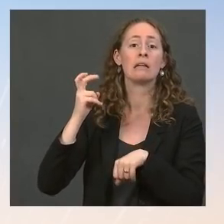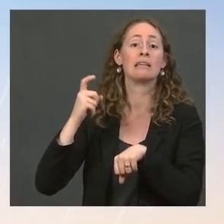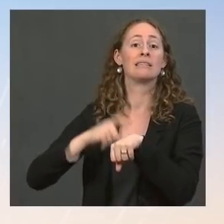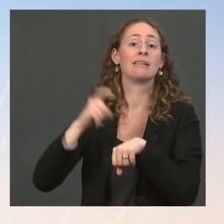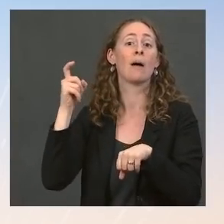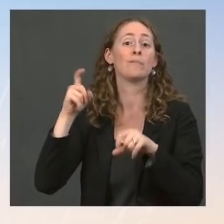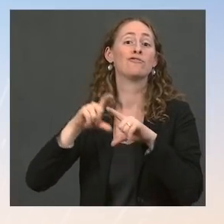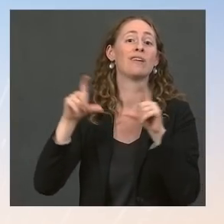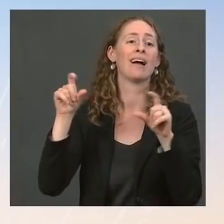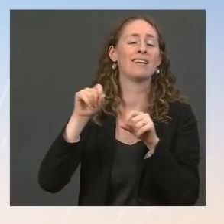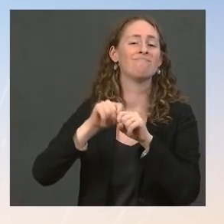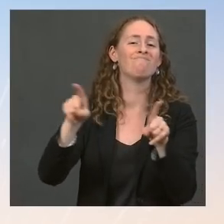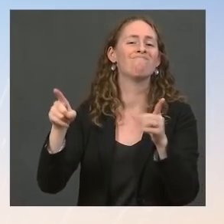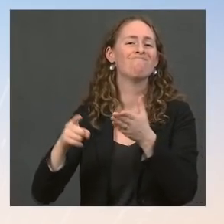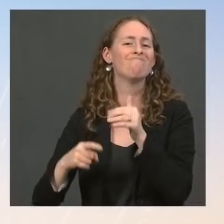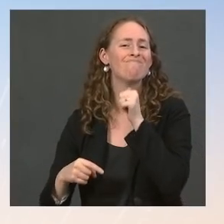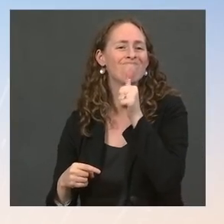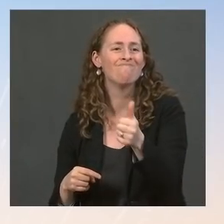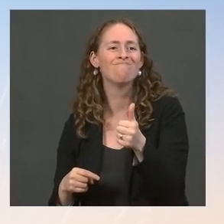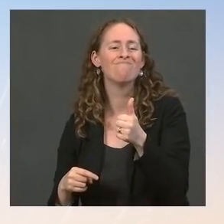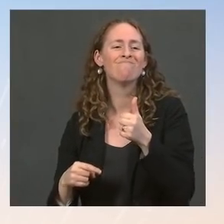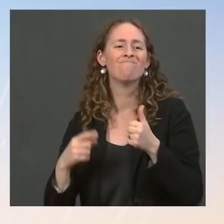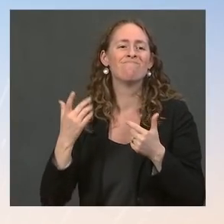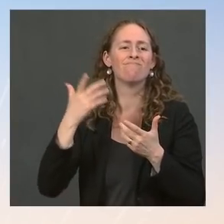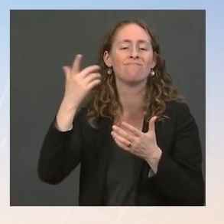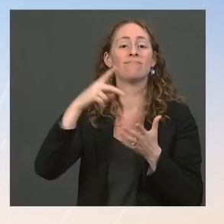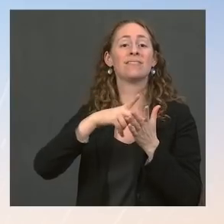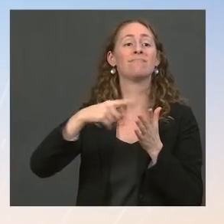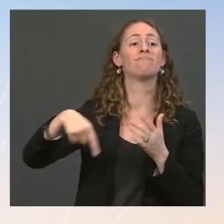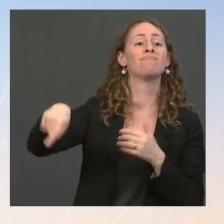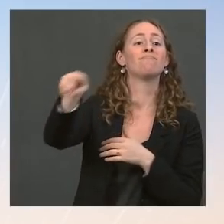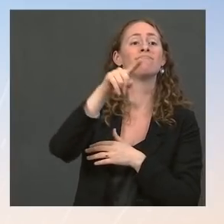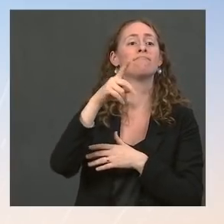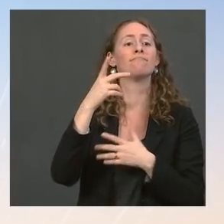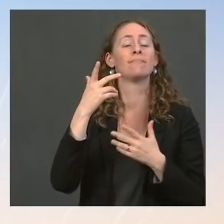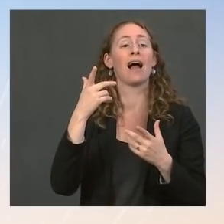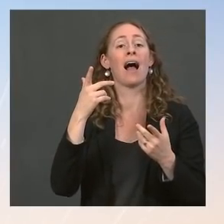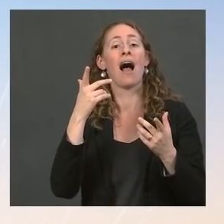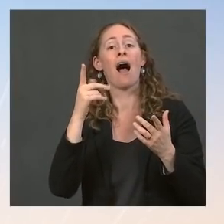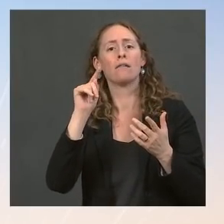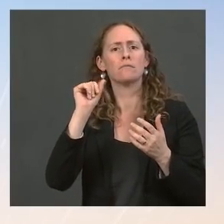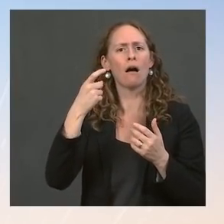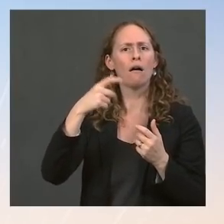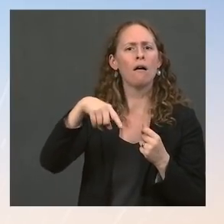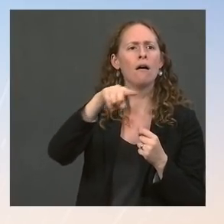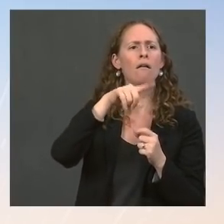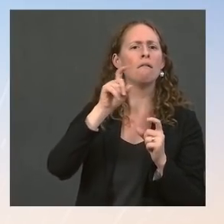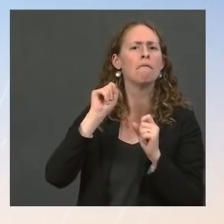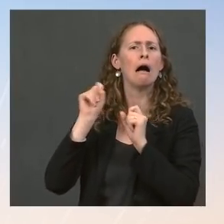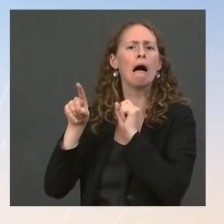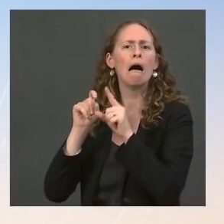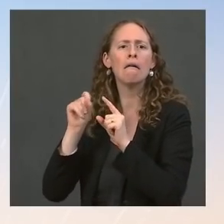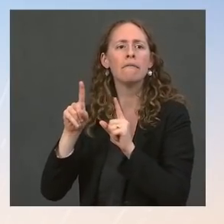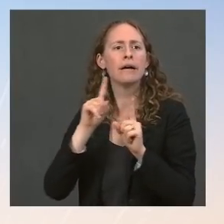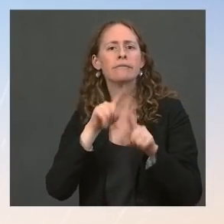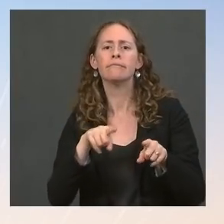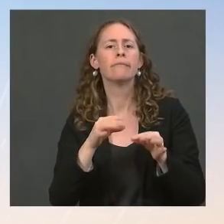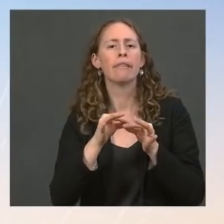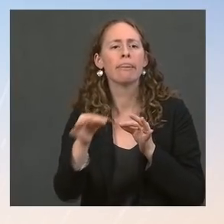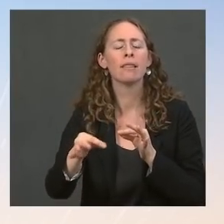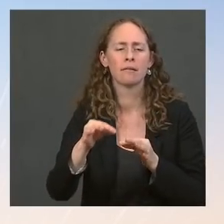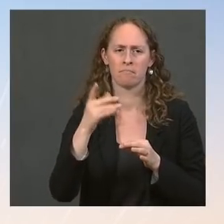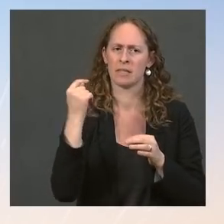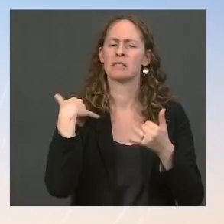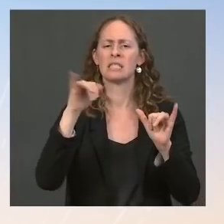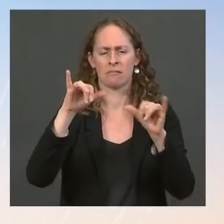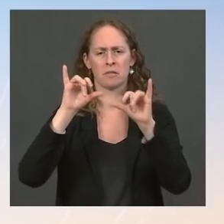answering taxpayer questions, resolving compliance issues quickly, but we expect IRS will still be able to continue processing tax